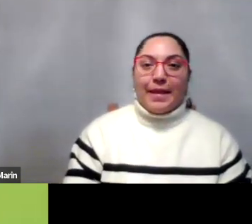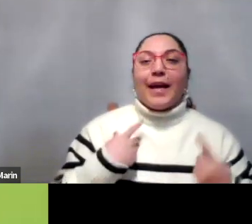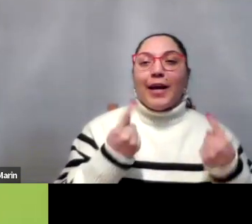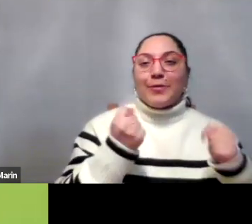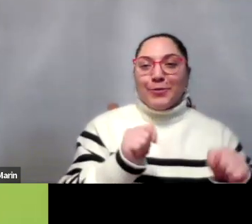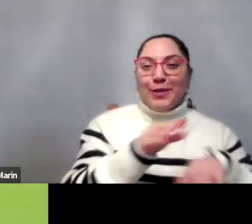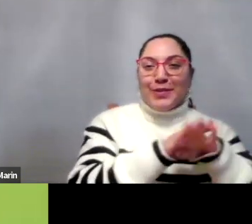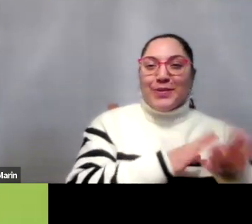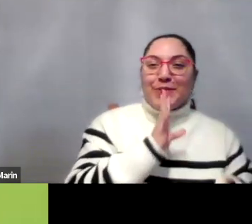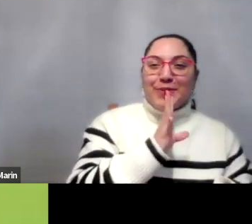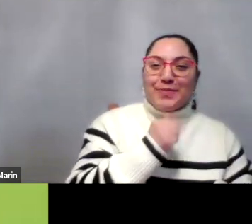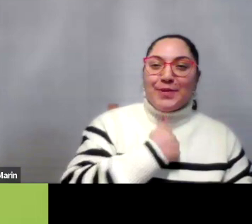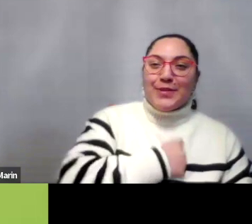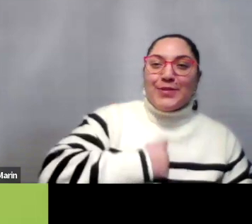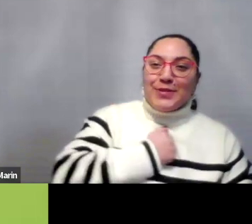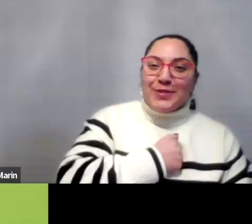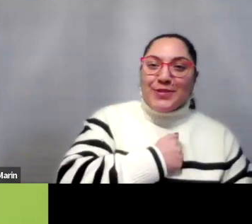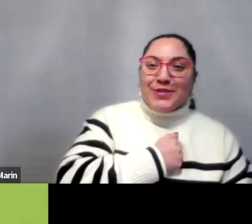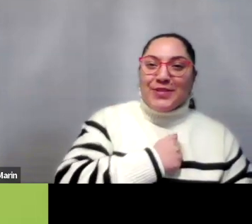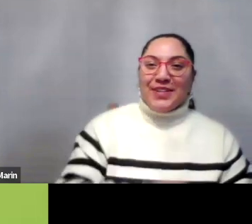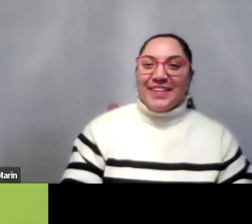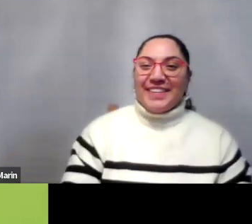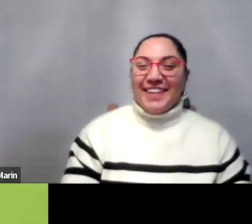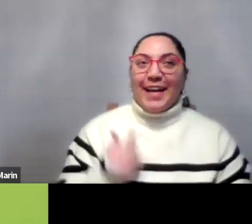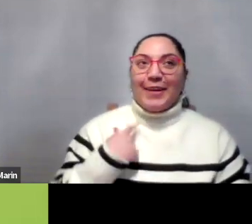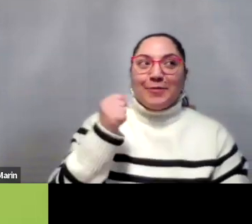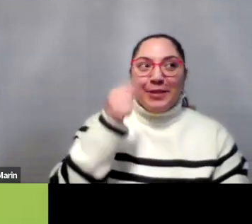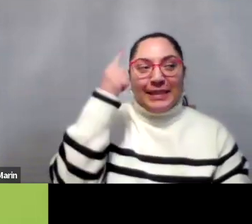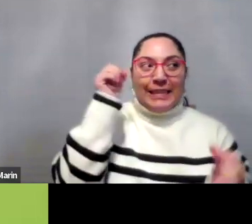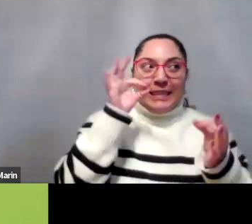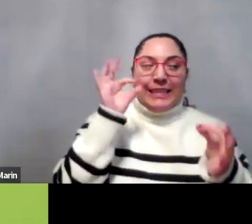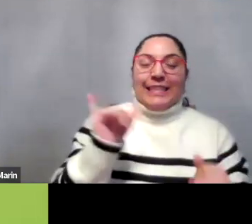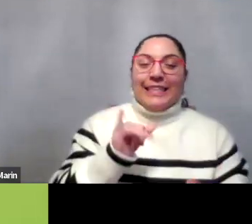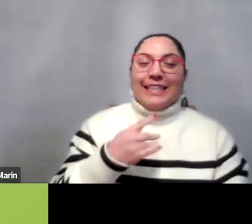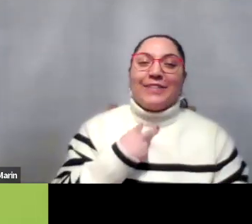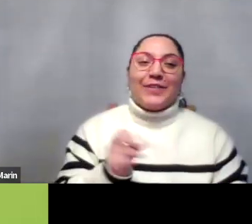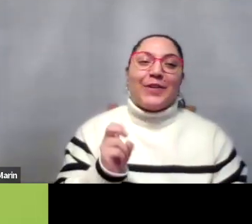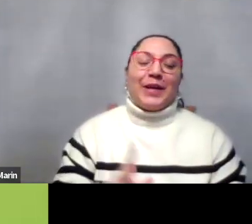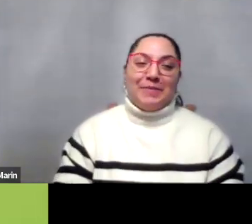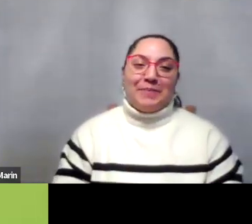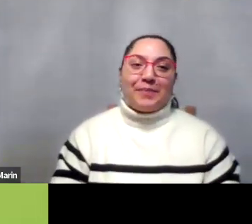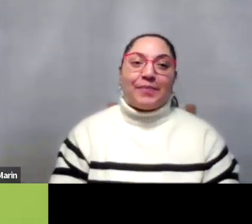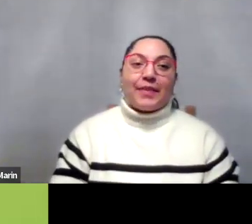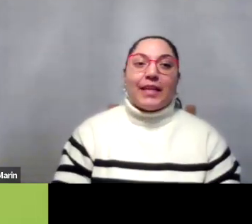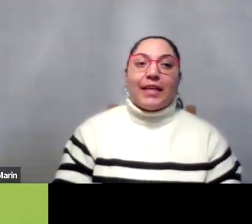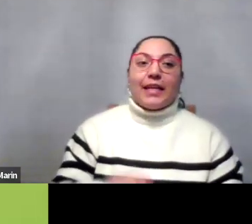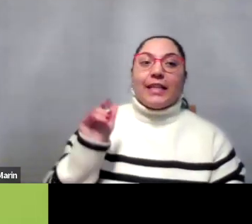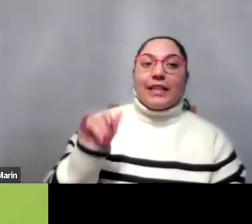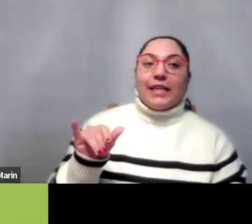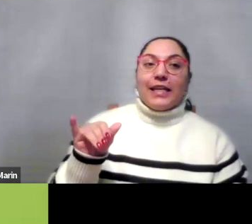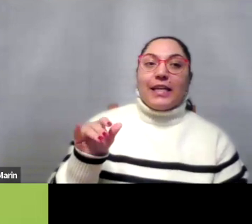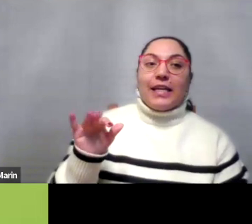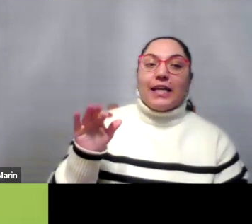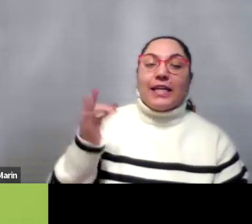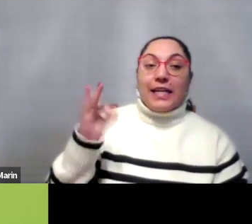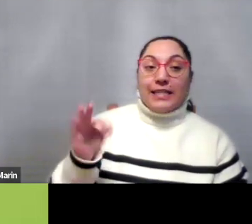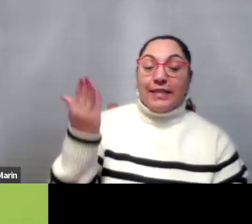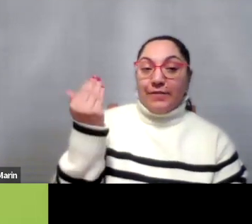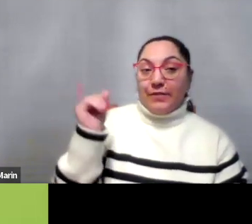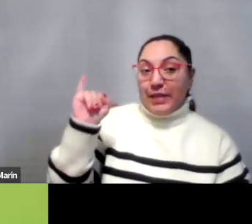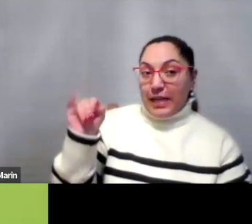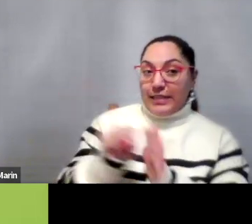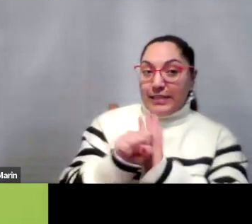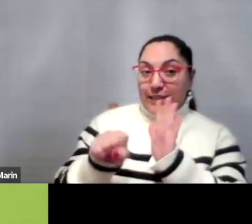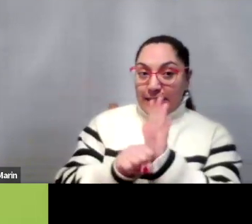slow down. I'm thinking slowing down at the same time, like I said. Okay. The 1950I state plan, amendment plan,